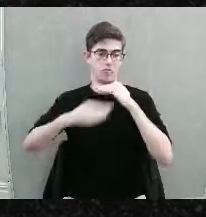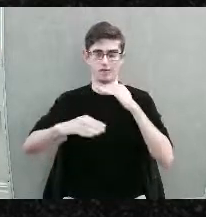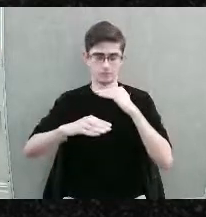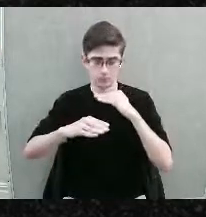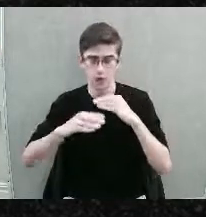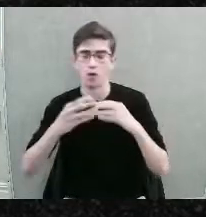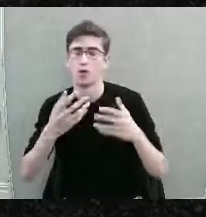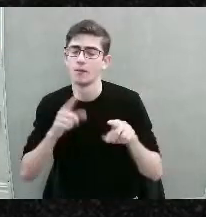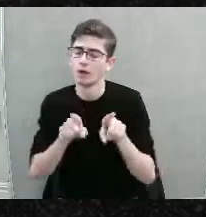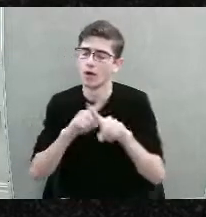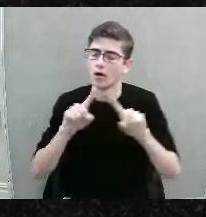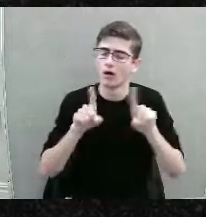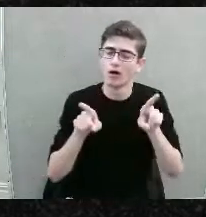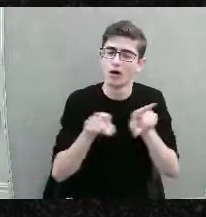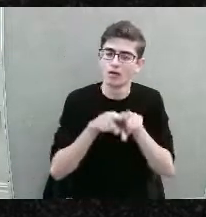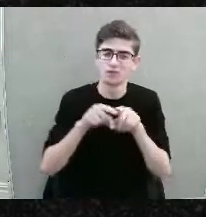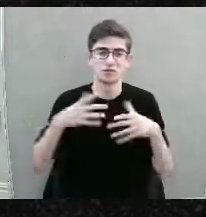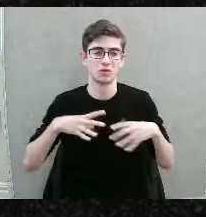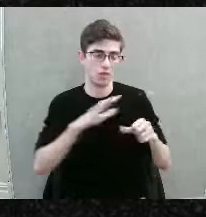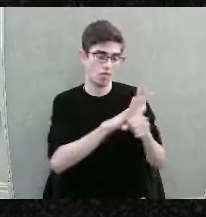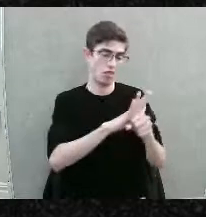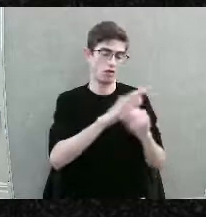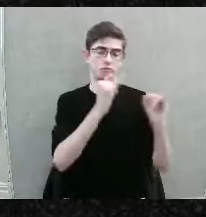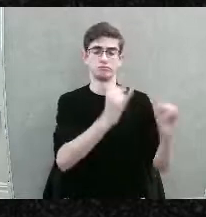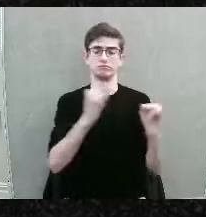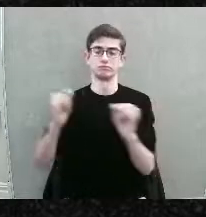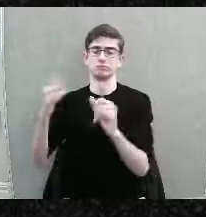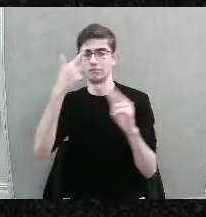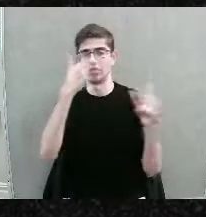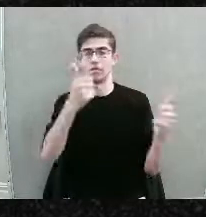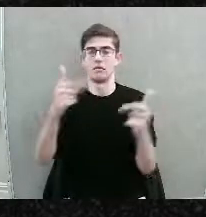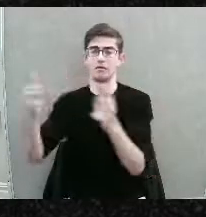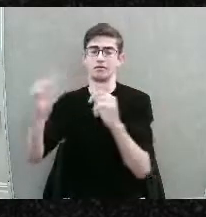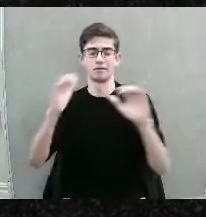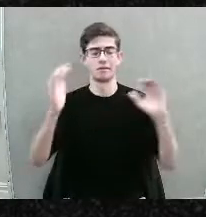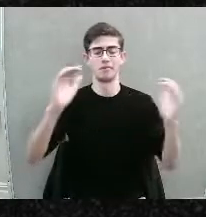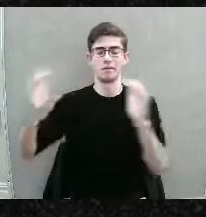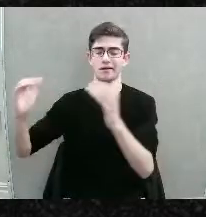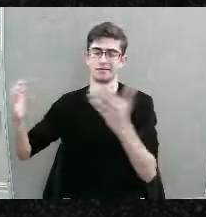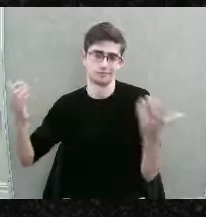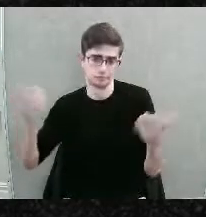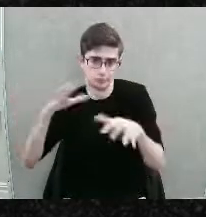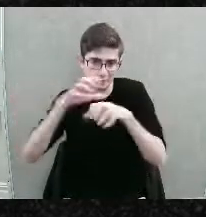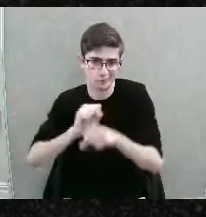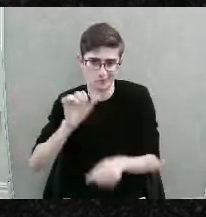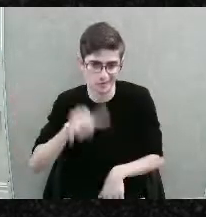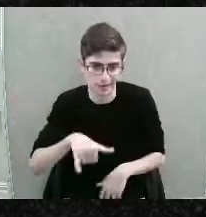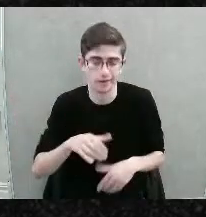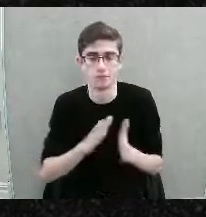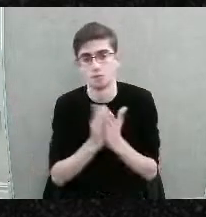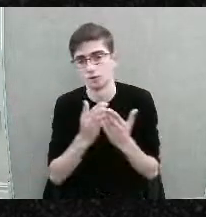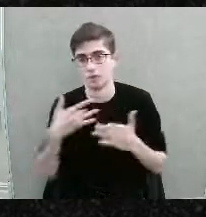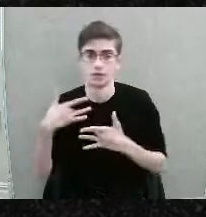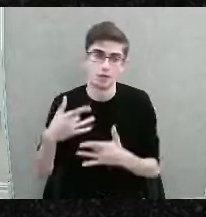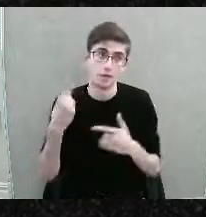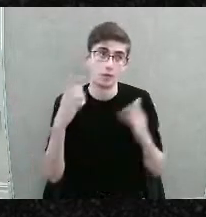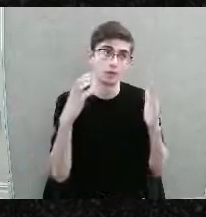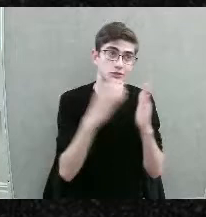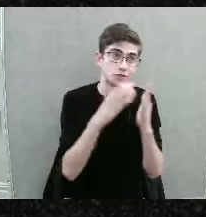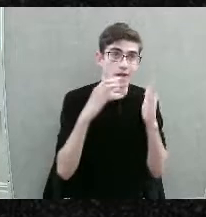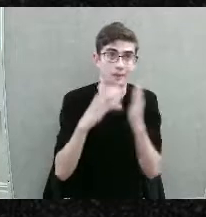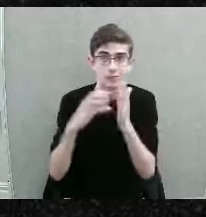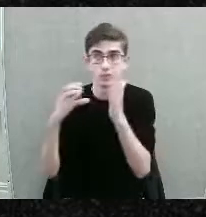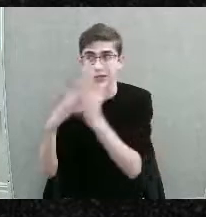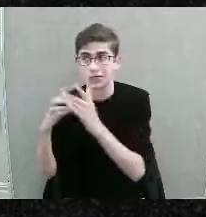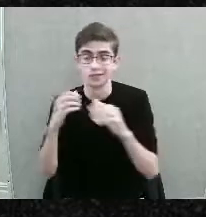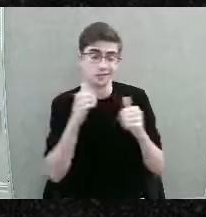local as a site for individual or comparative analysis in the usual anthology form where you would have a chapter on each